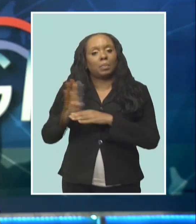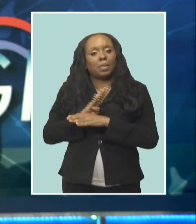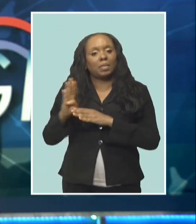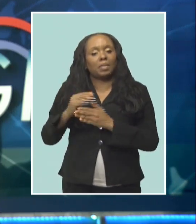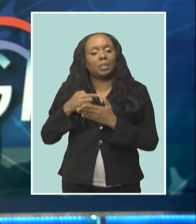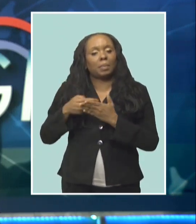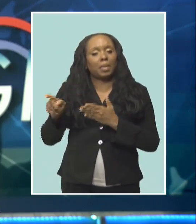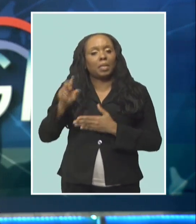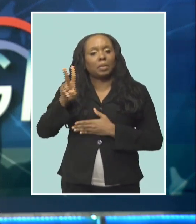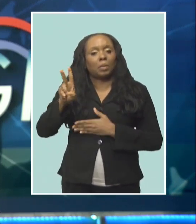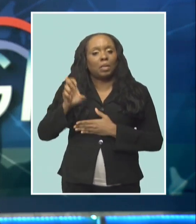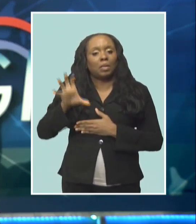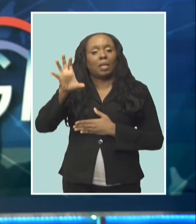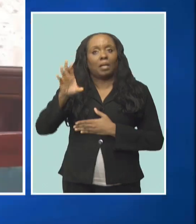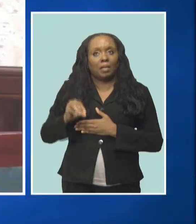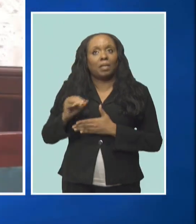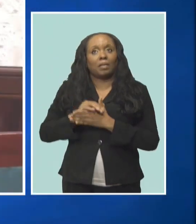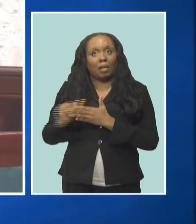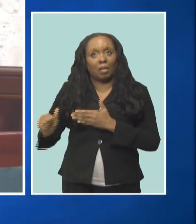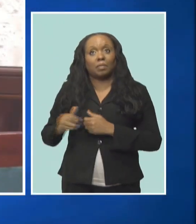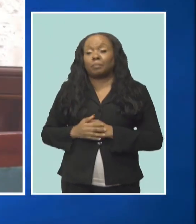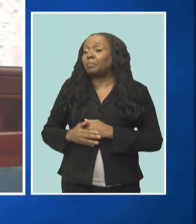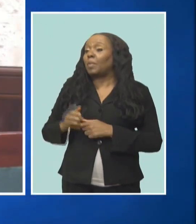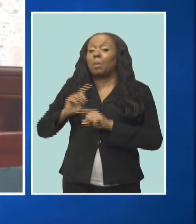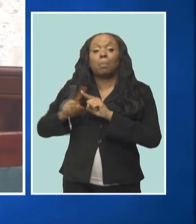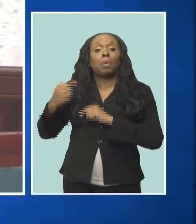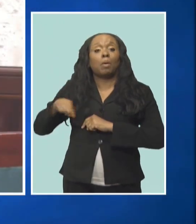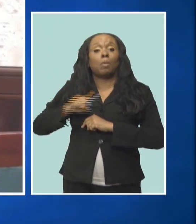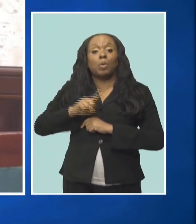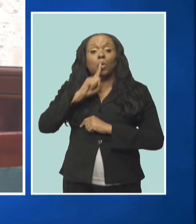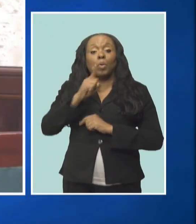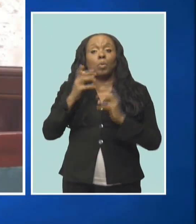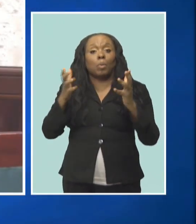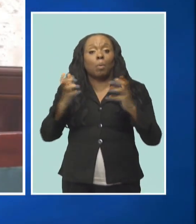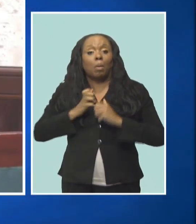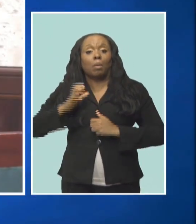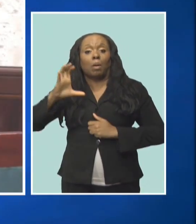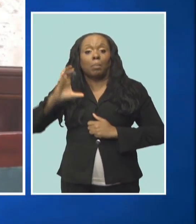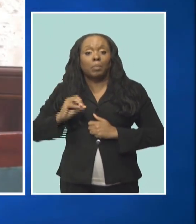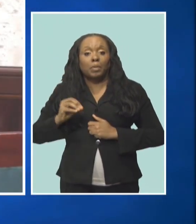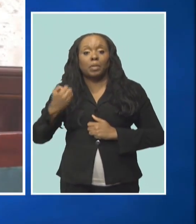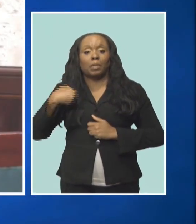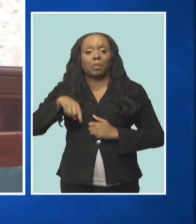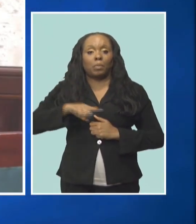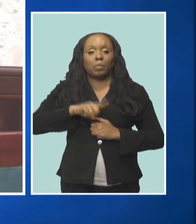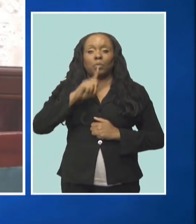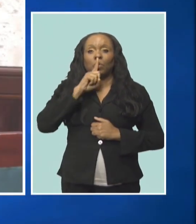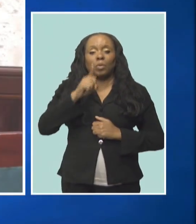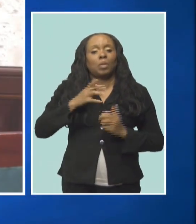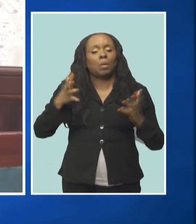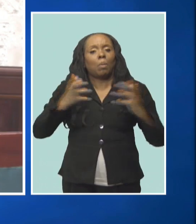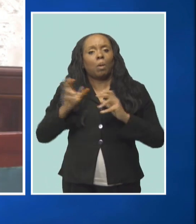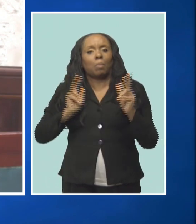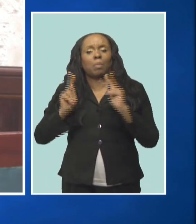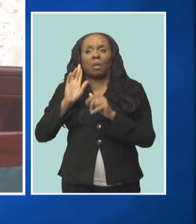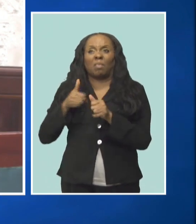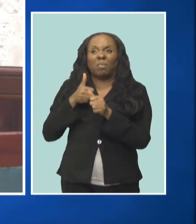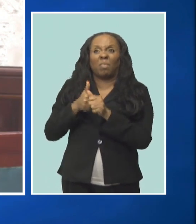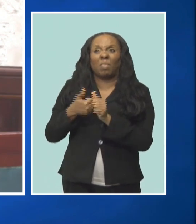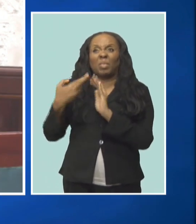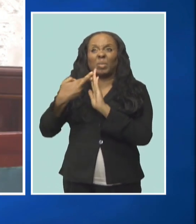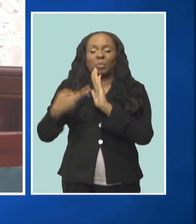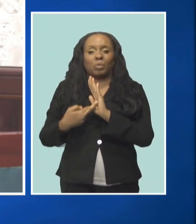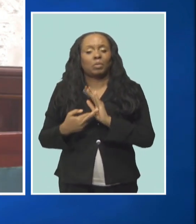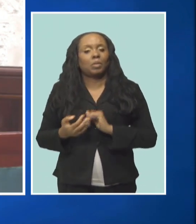request for amnesty. The reason for this, sir, is that we really want companies and individuals to comply